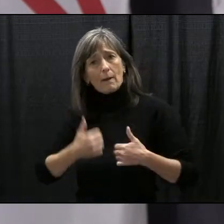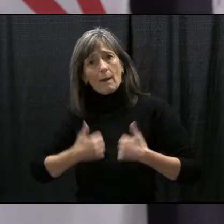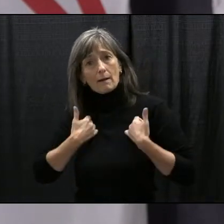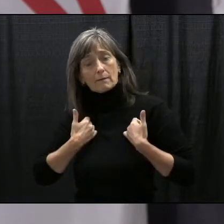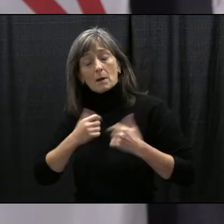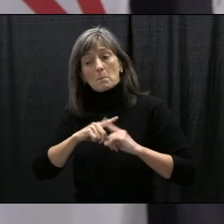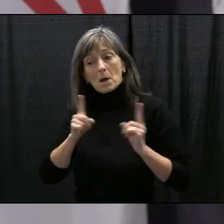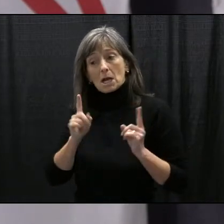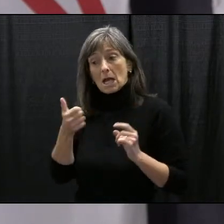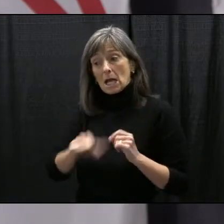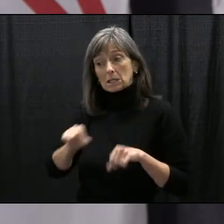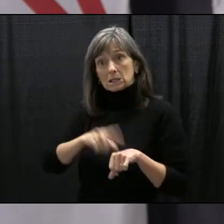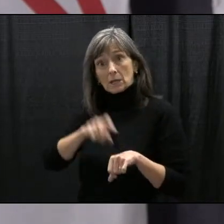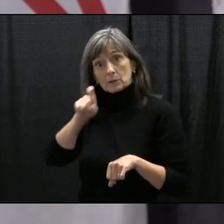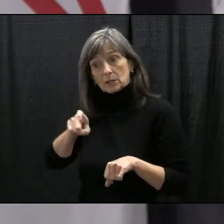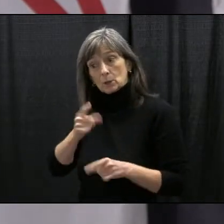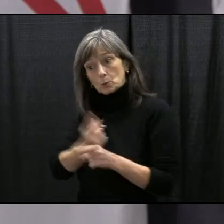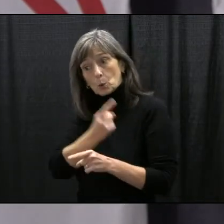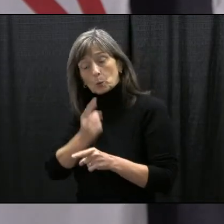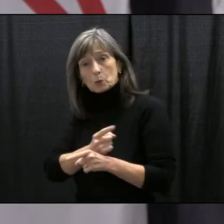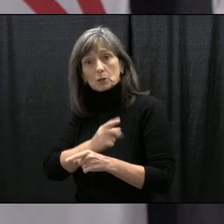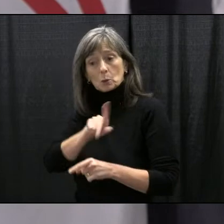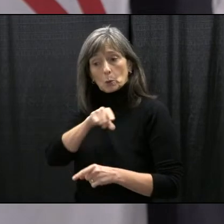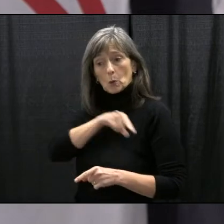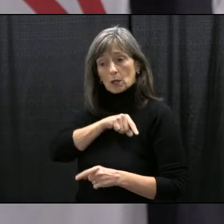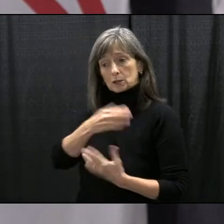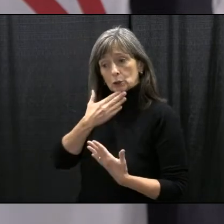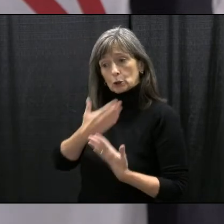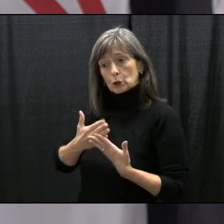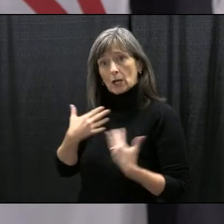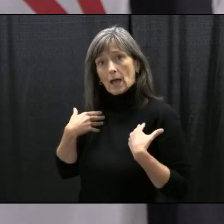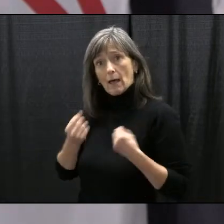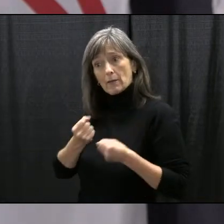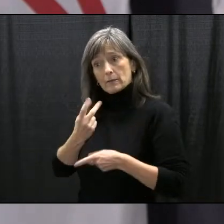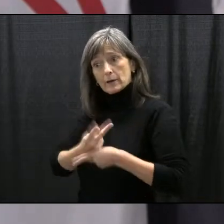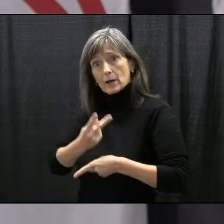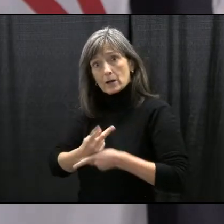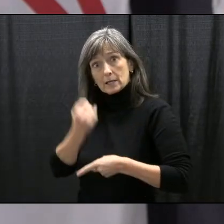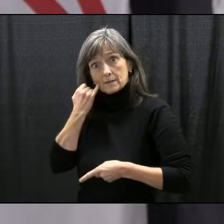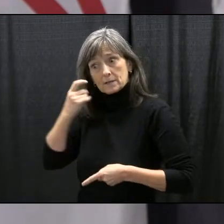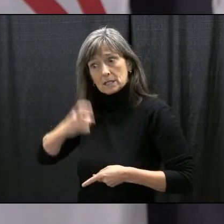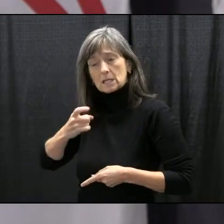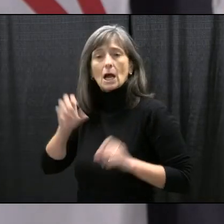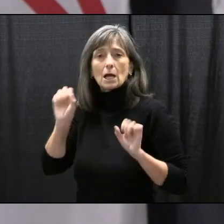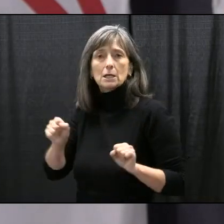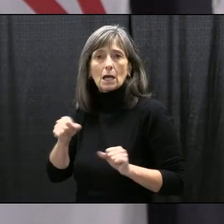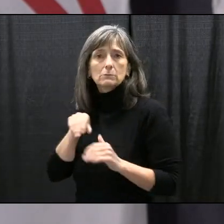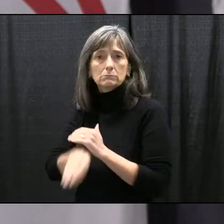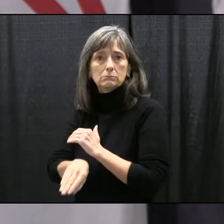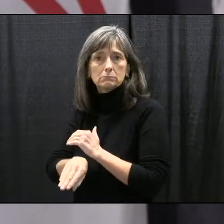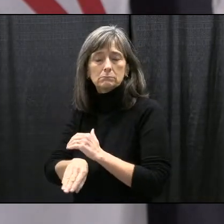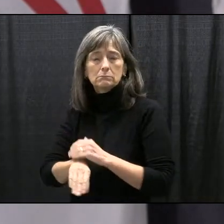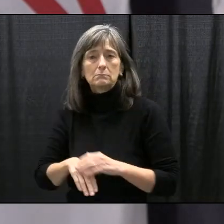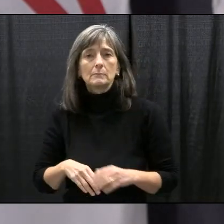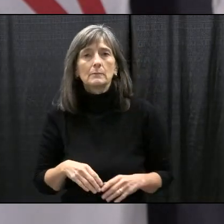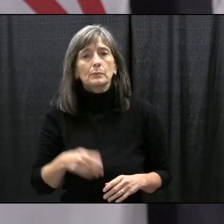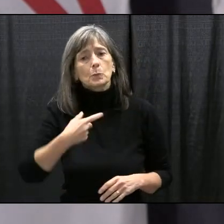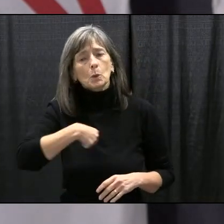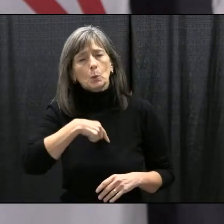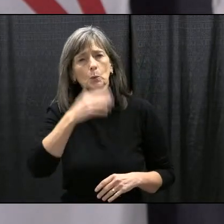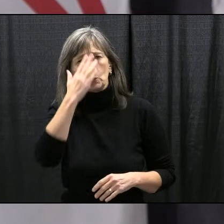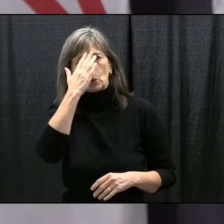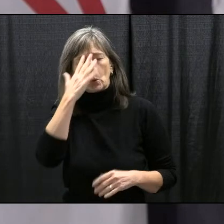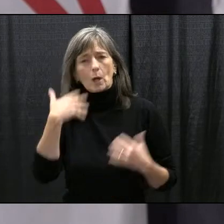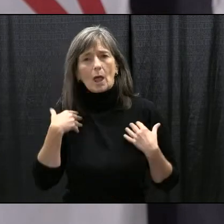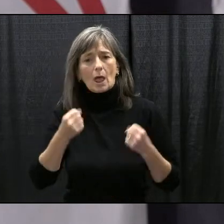to appropriate, quality health care is available to them when they need it. We know we have challenges in